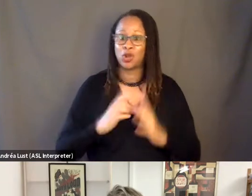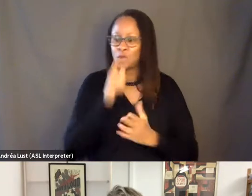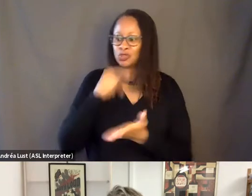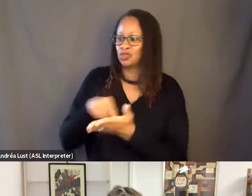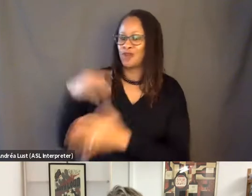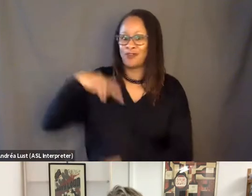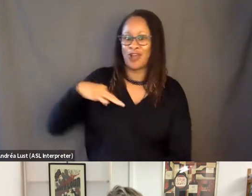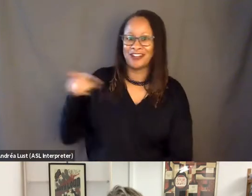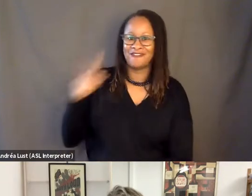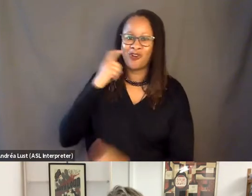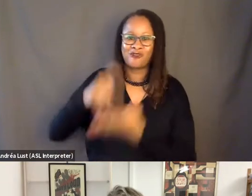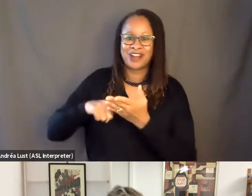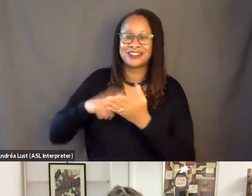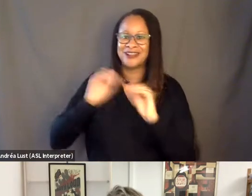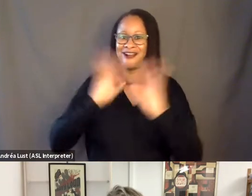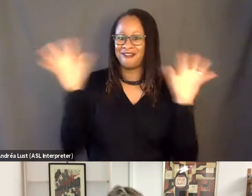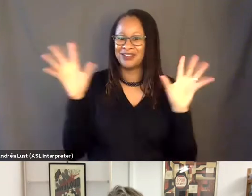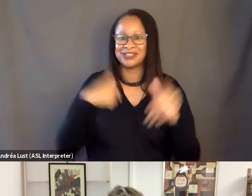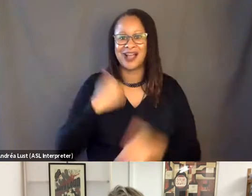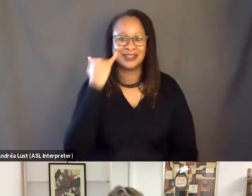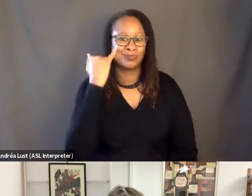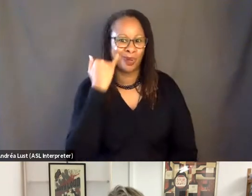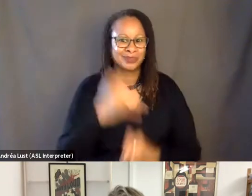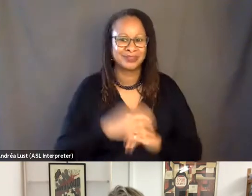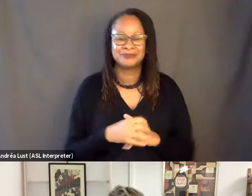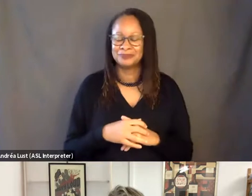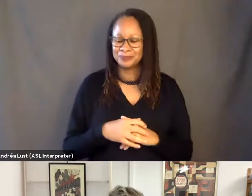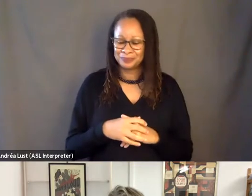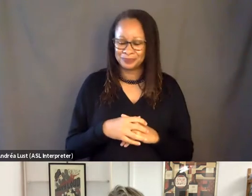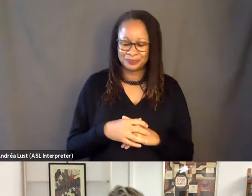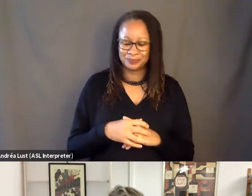for recognizing the obvious, I suppose, that